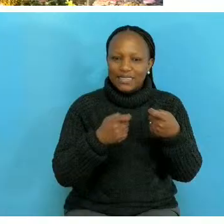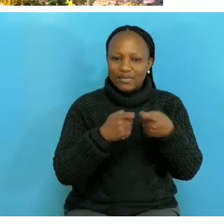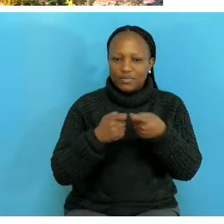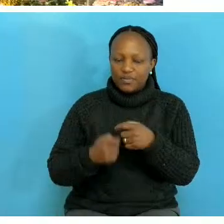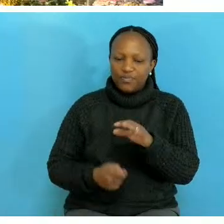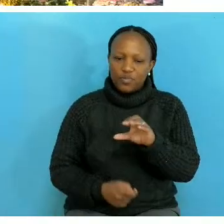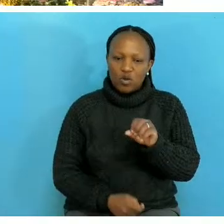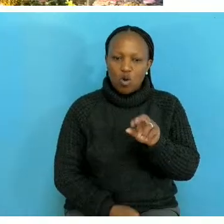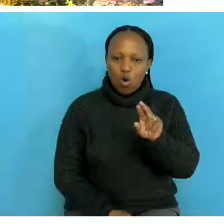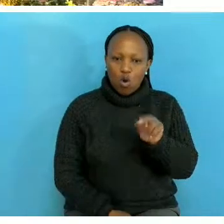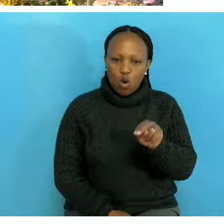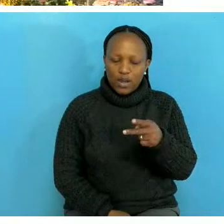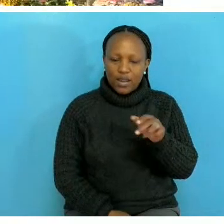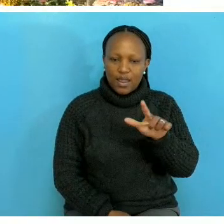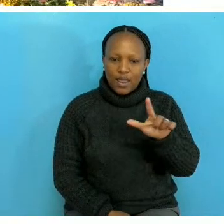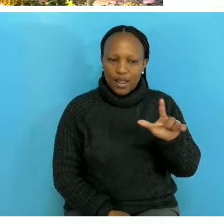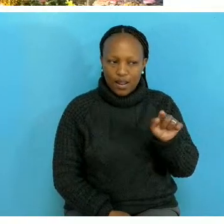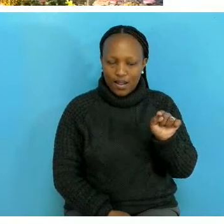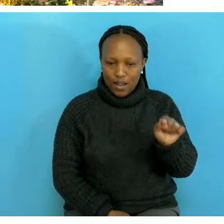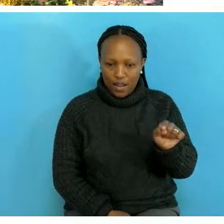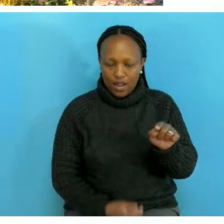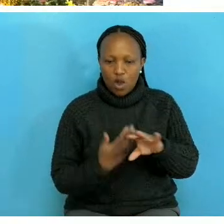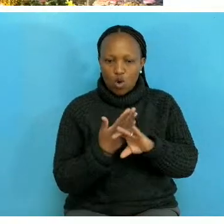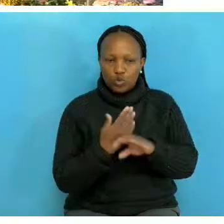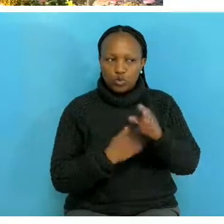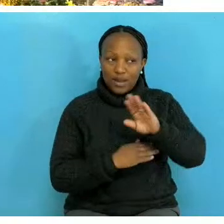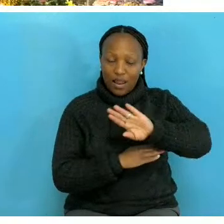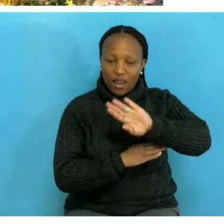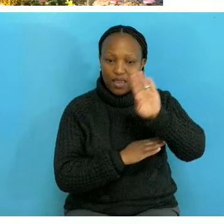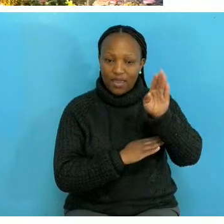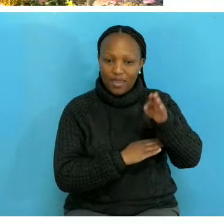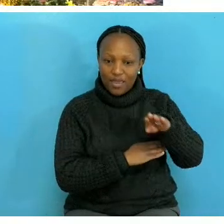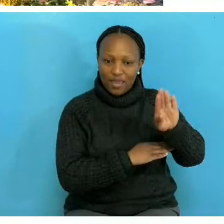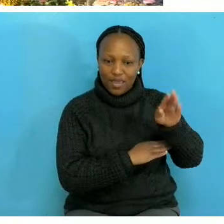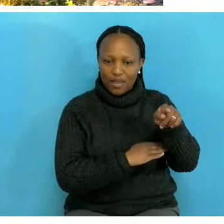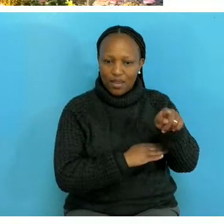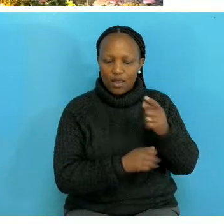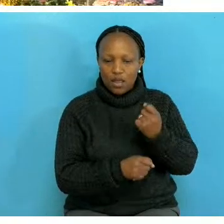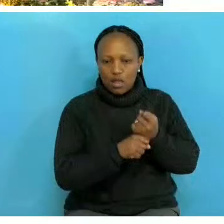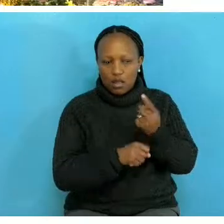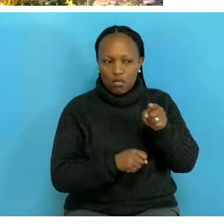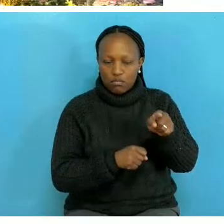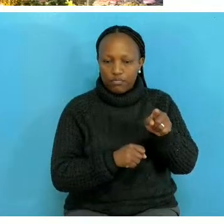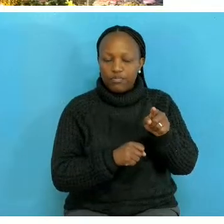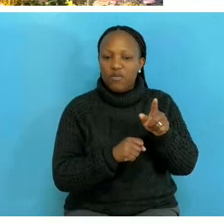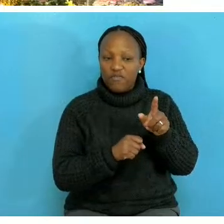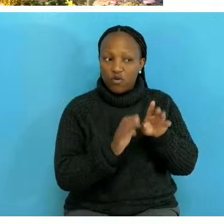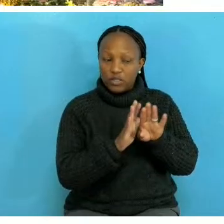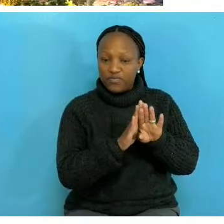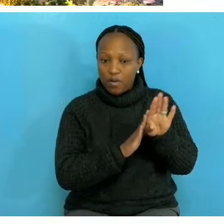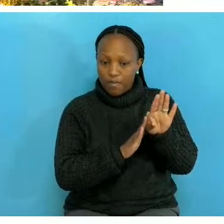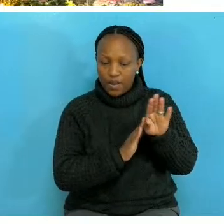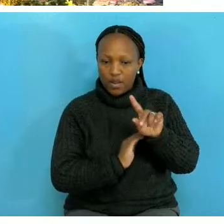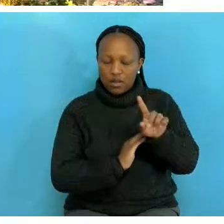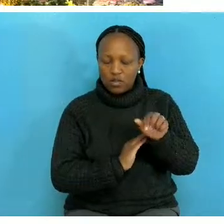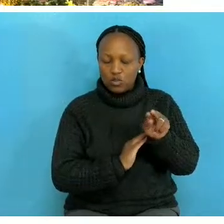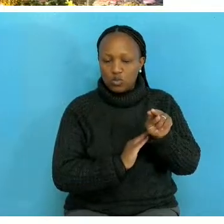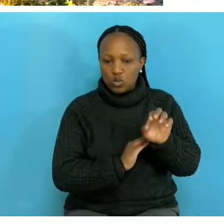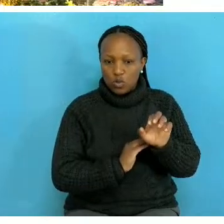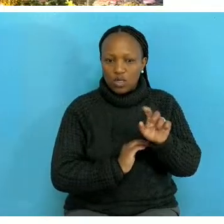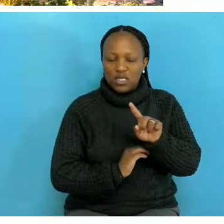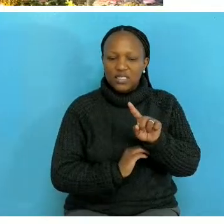is the constitutional hill. It is the Gauteng Industrial Development Zone, which is the GIDZ